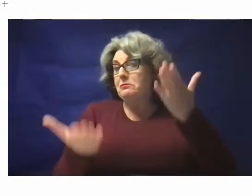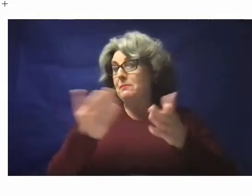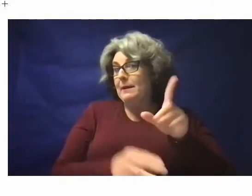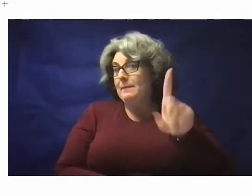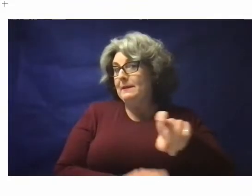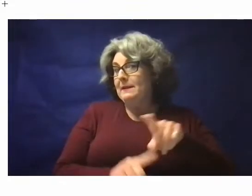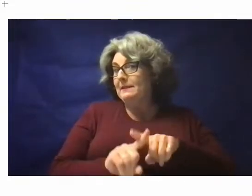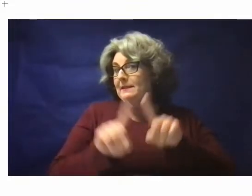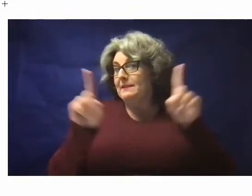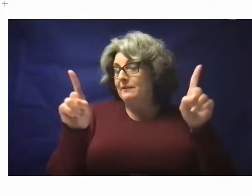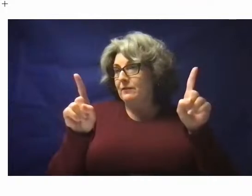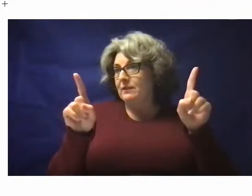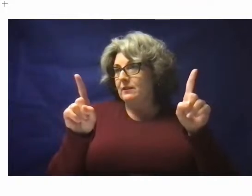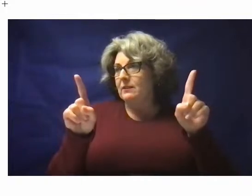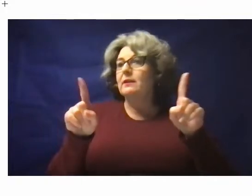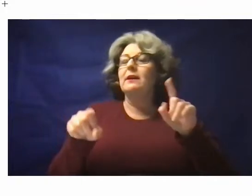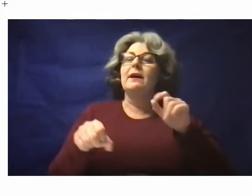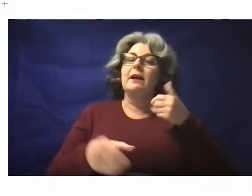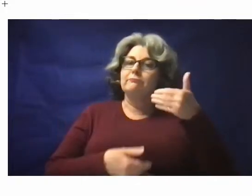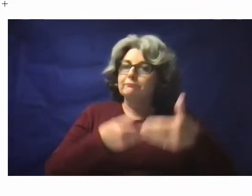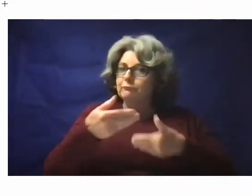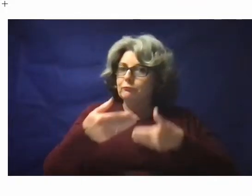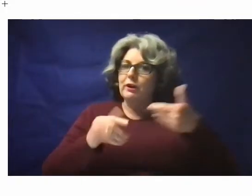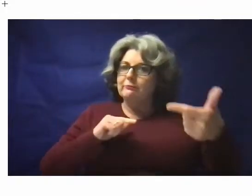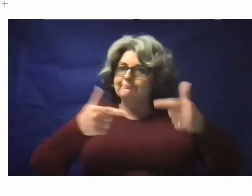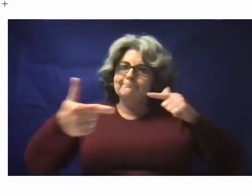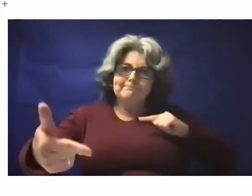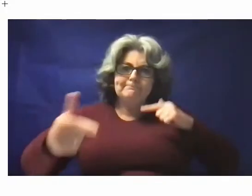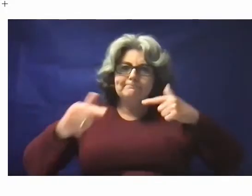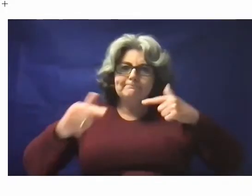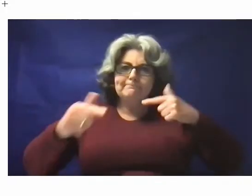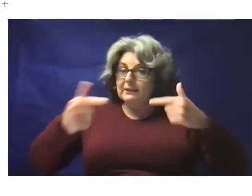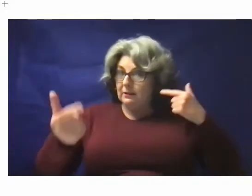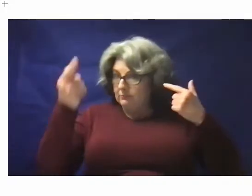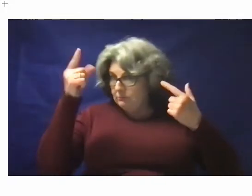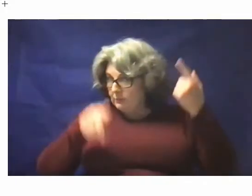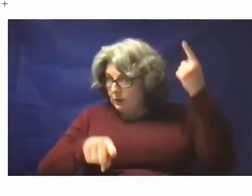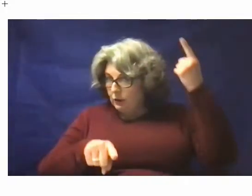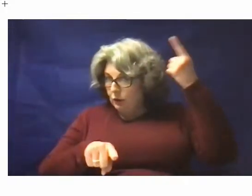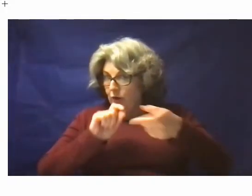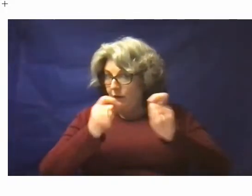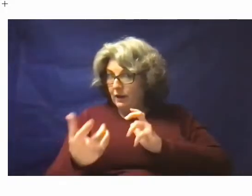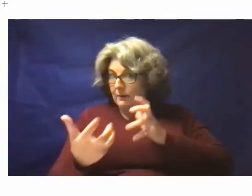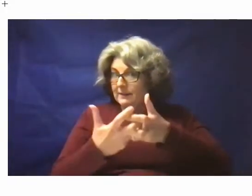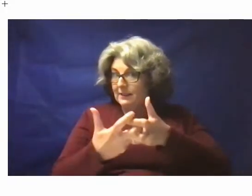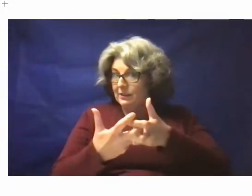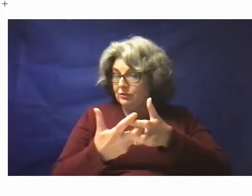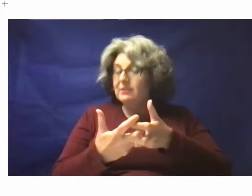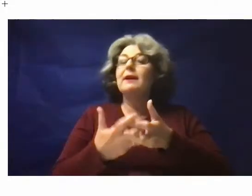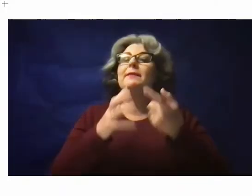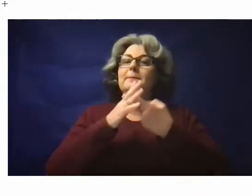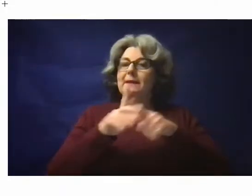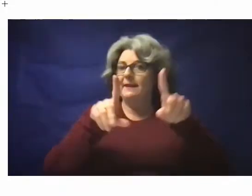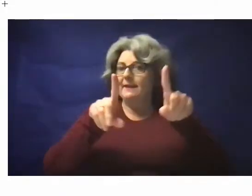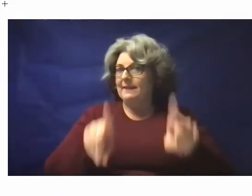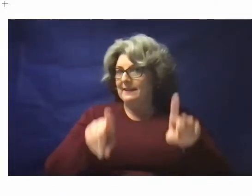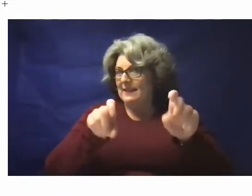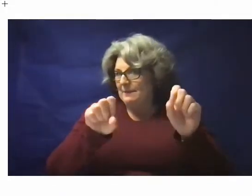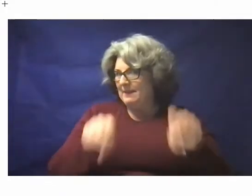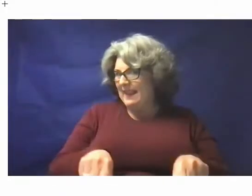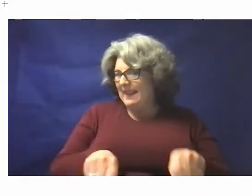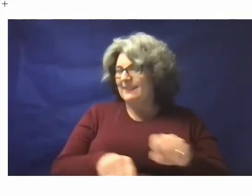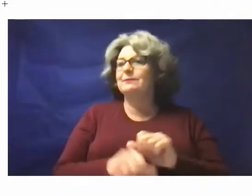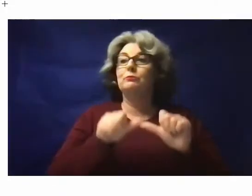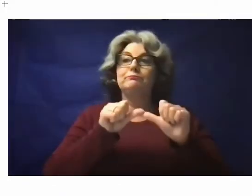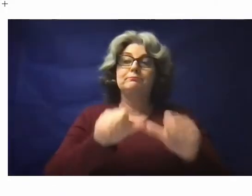is work in progress, back and forth until we agree on that, and then the assessment can start or continue. And